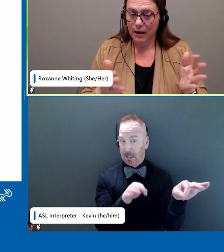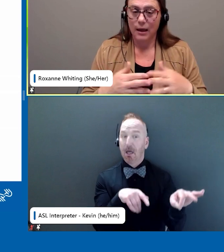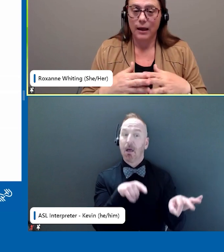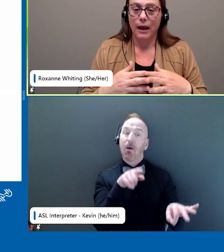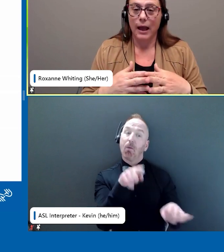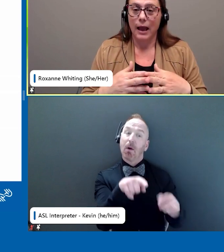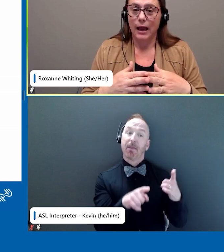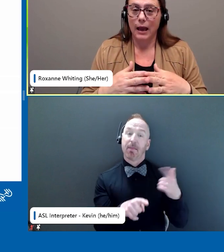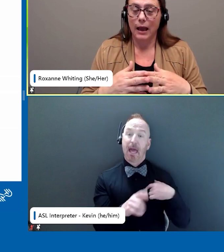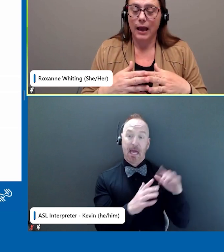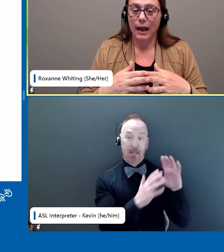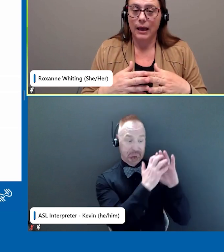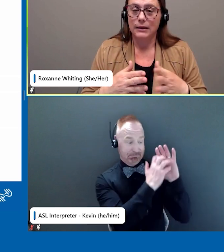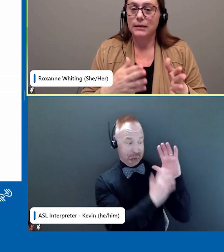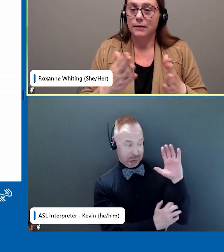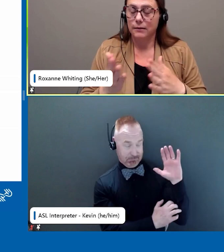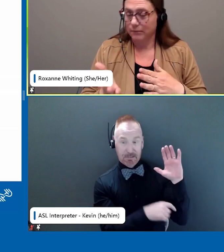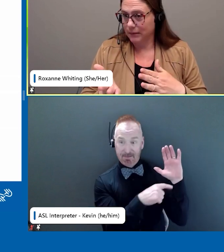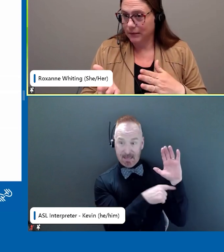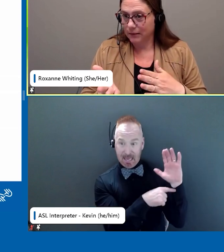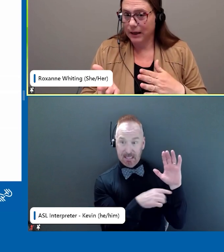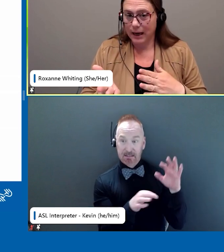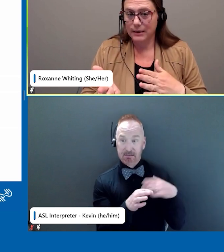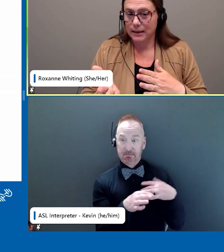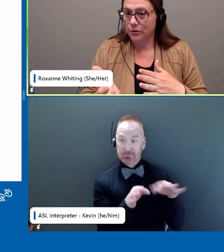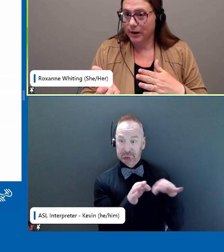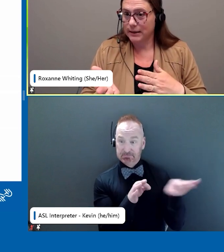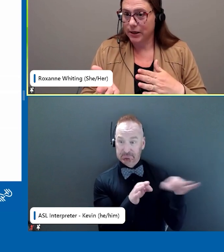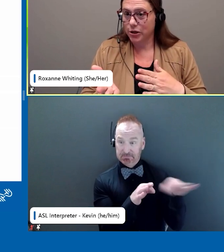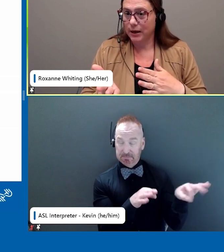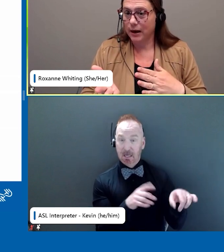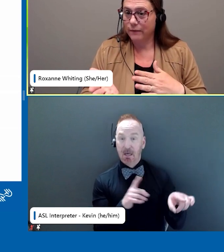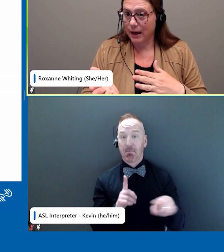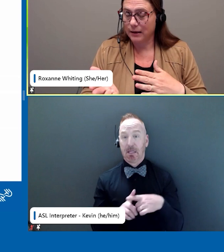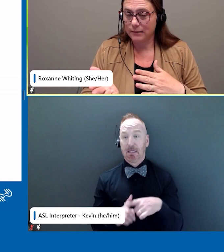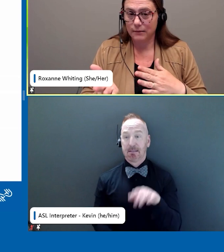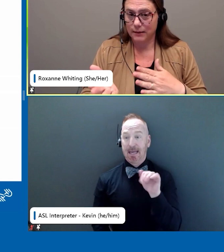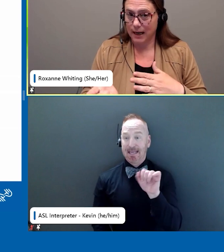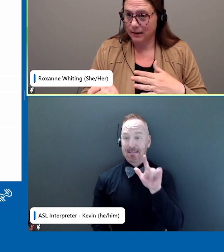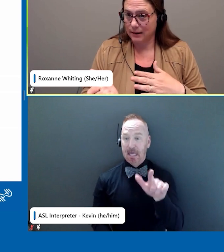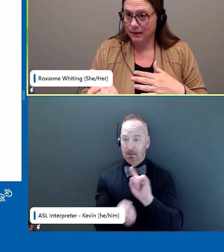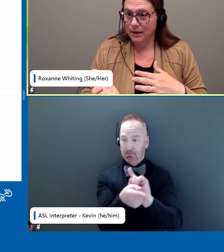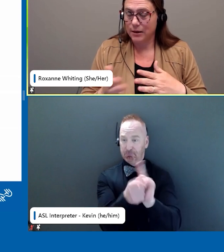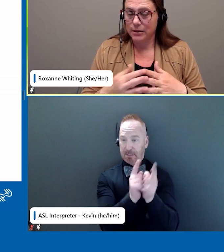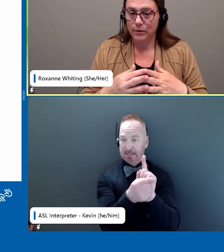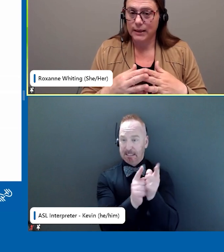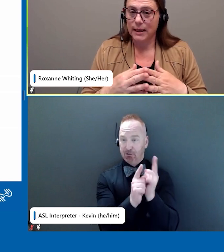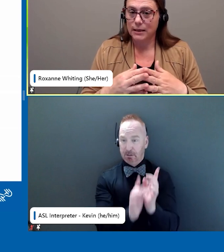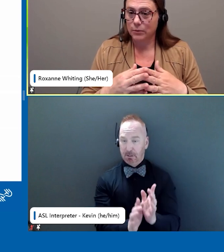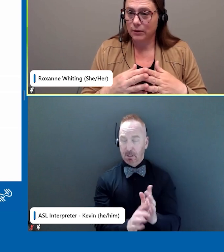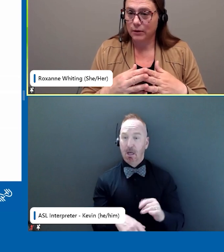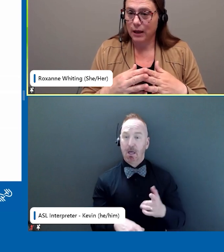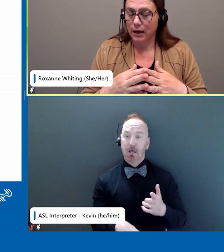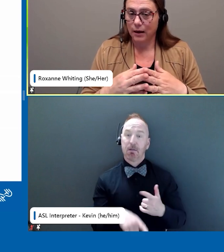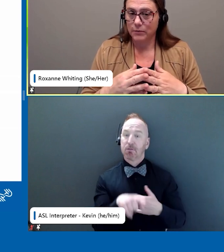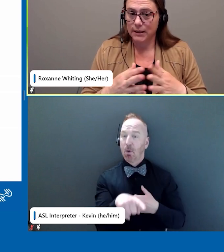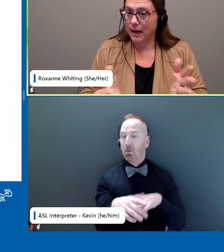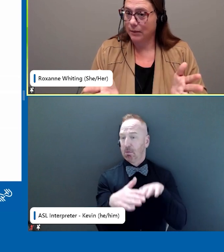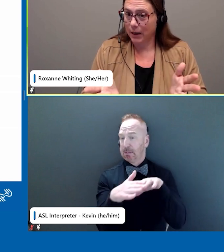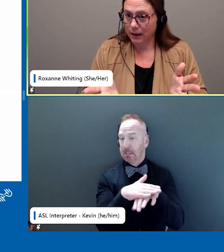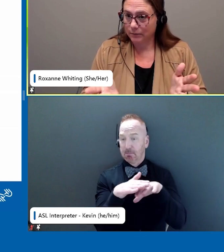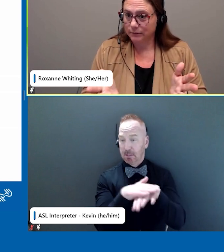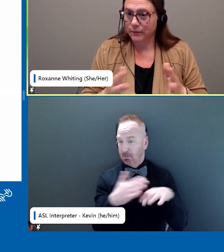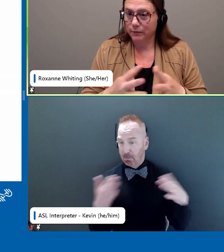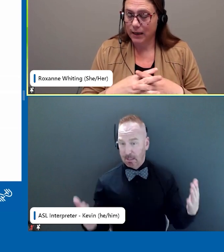saying and an ASL translation of that text. So it's accessible